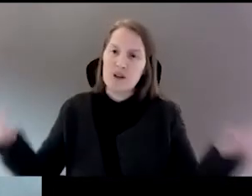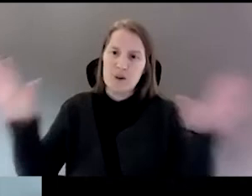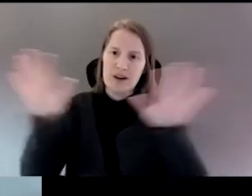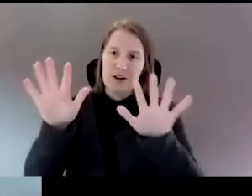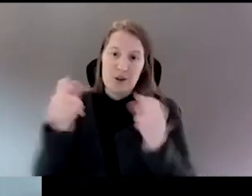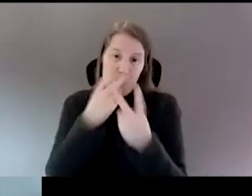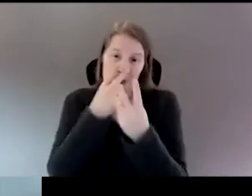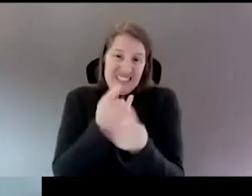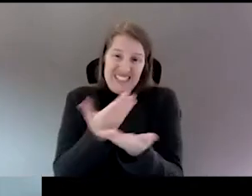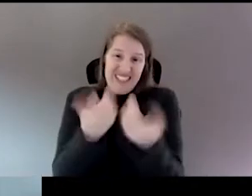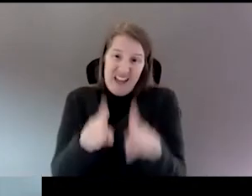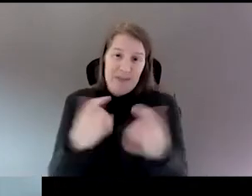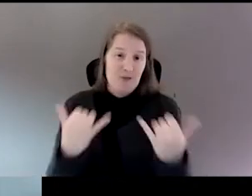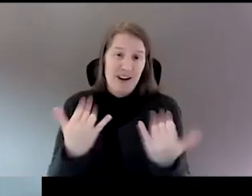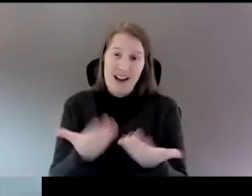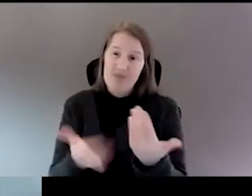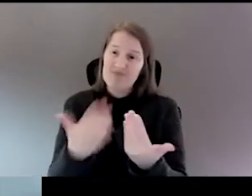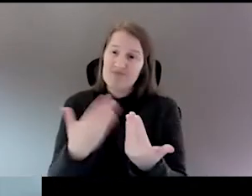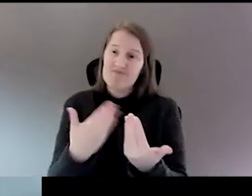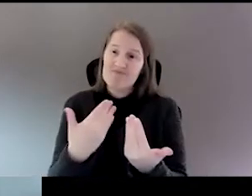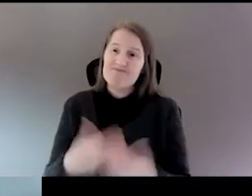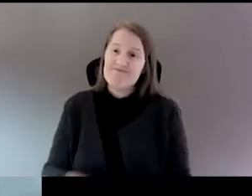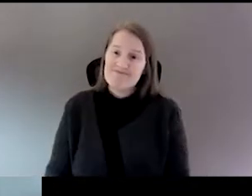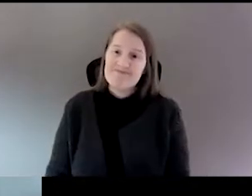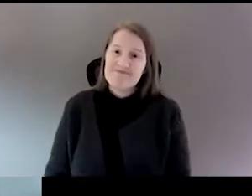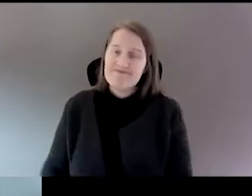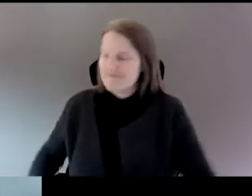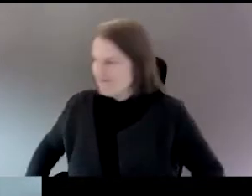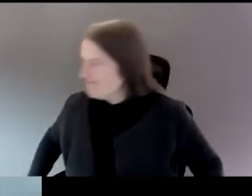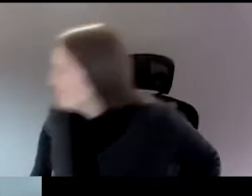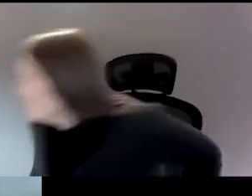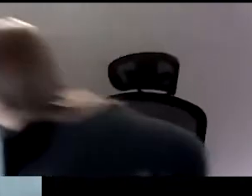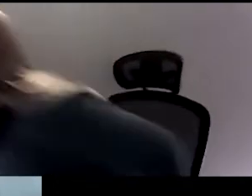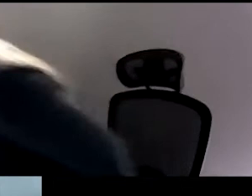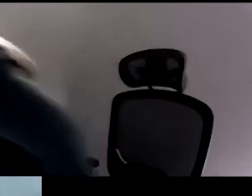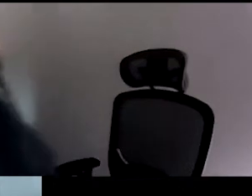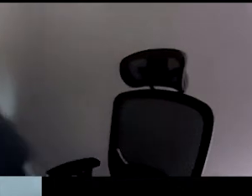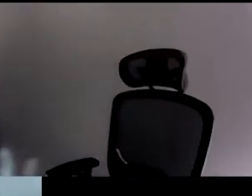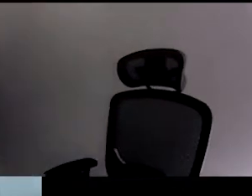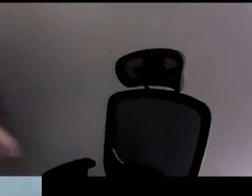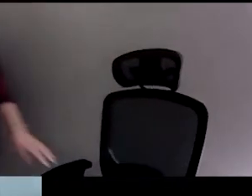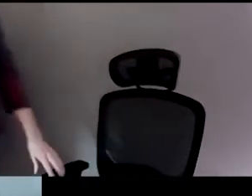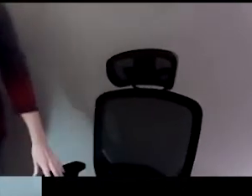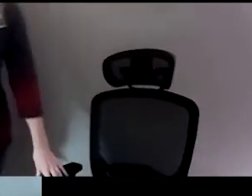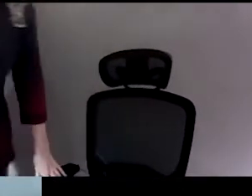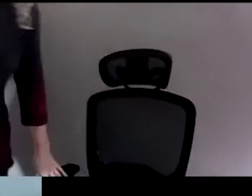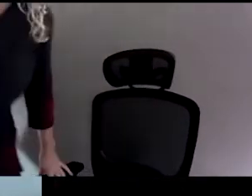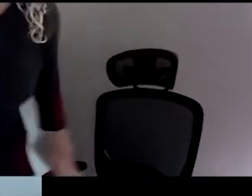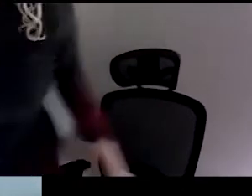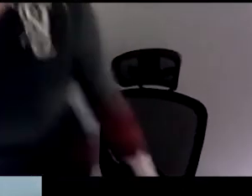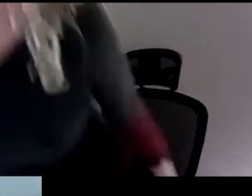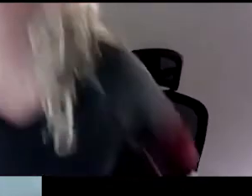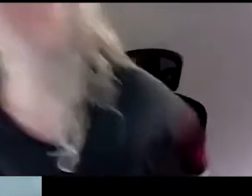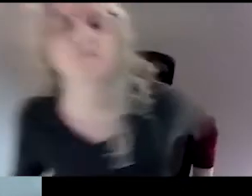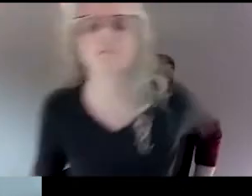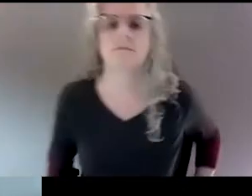So. Right, thank you. I'm gonna skip to Georgina just because Georgina said she had to go. Georgina, I wanted to ask